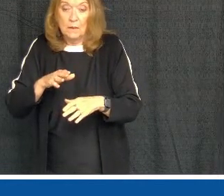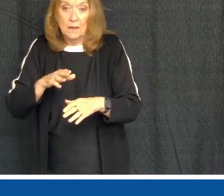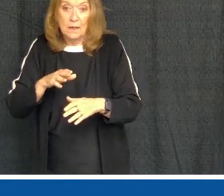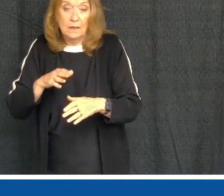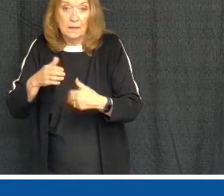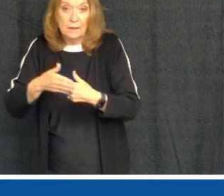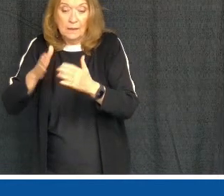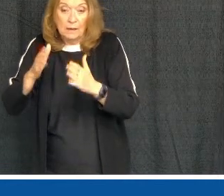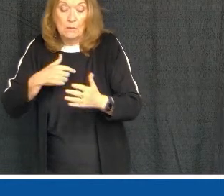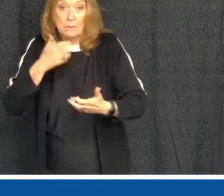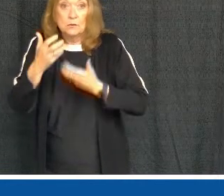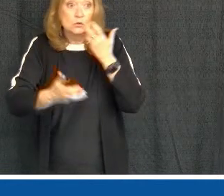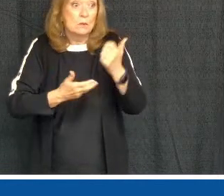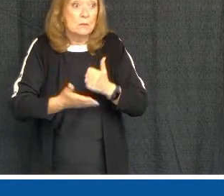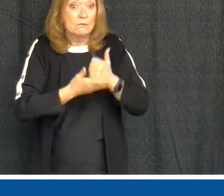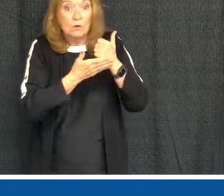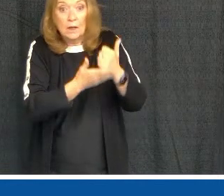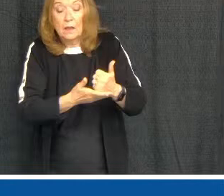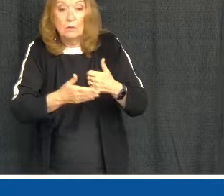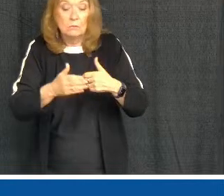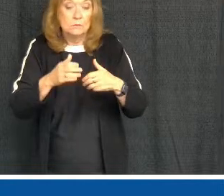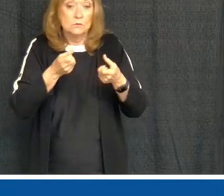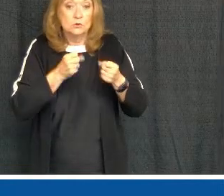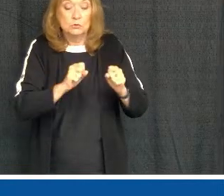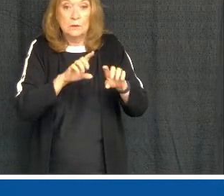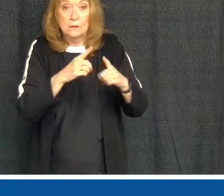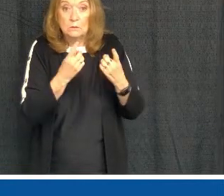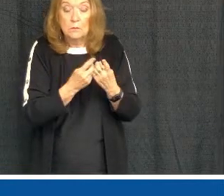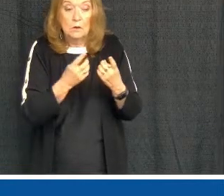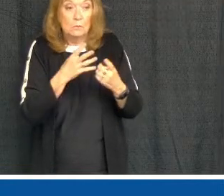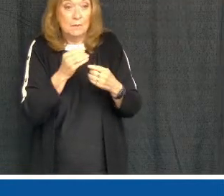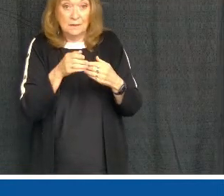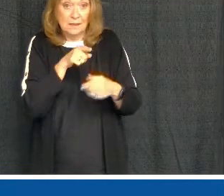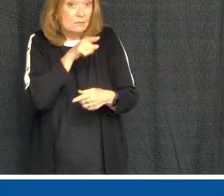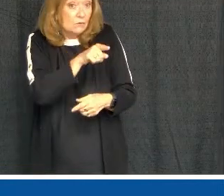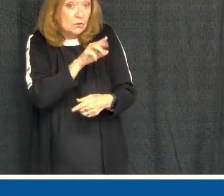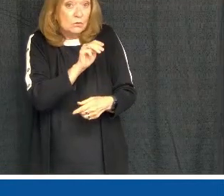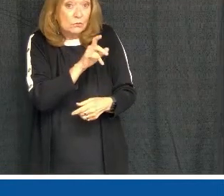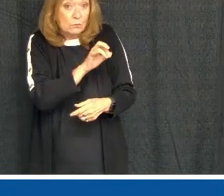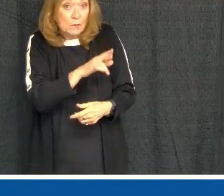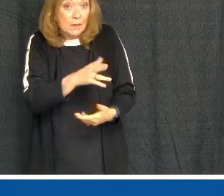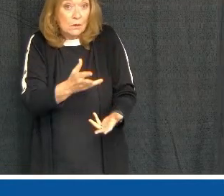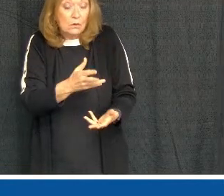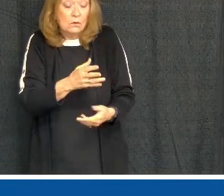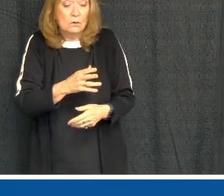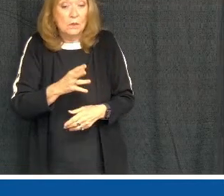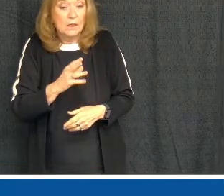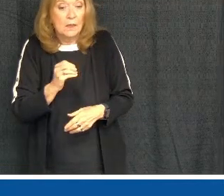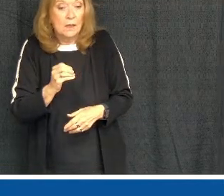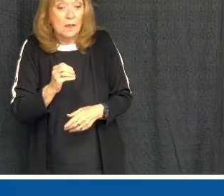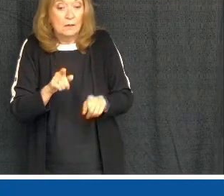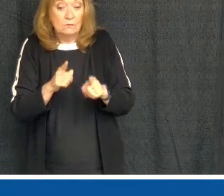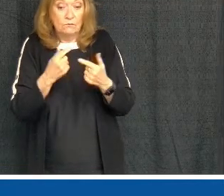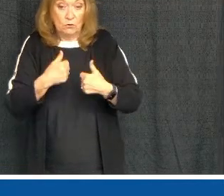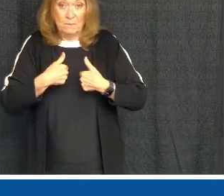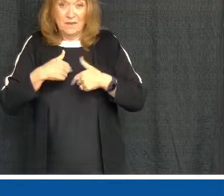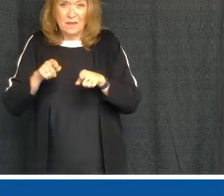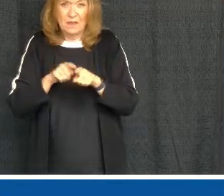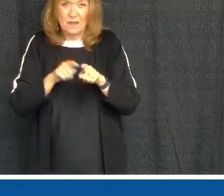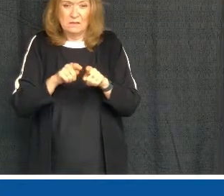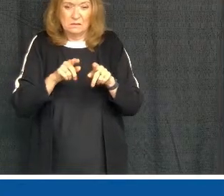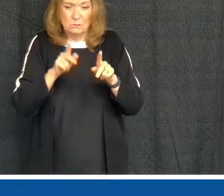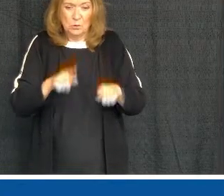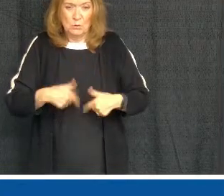street department, building and codes, and even you, Mayor. And for me, as a citizen and a